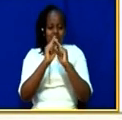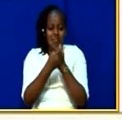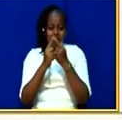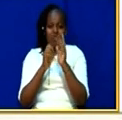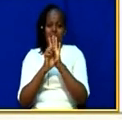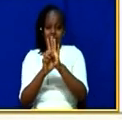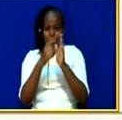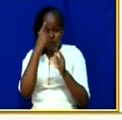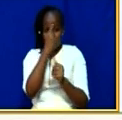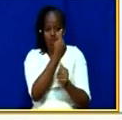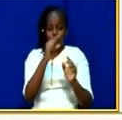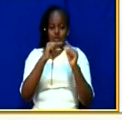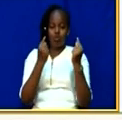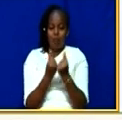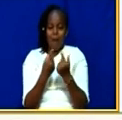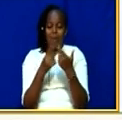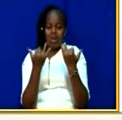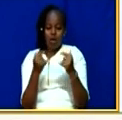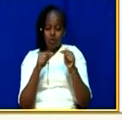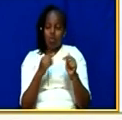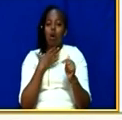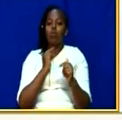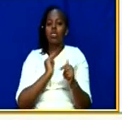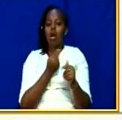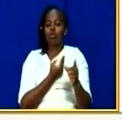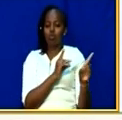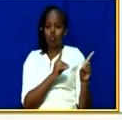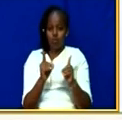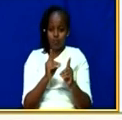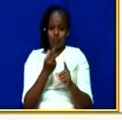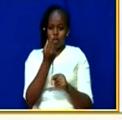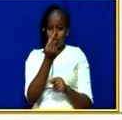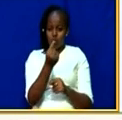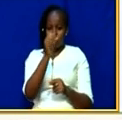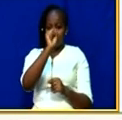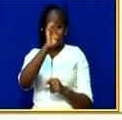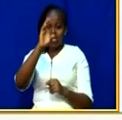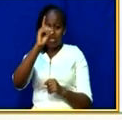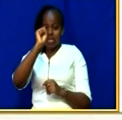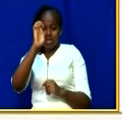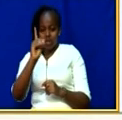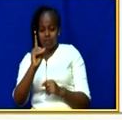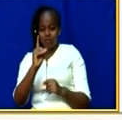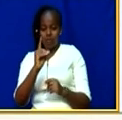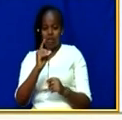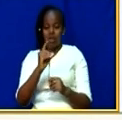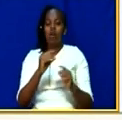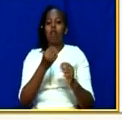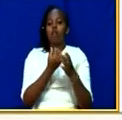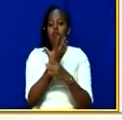Today, I want us to go through tiny seeded crops. Okay. So to begin